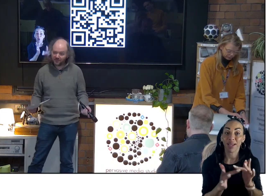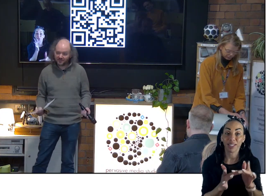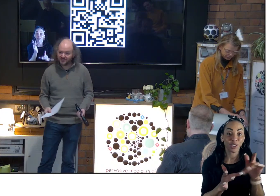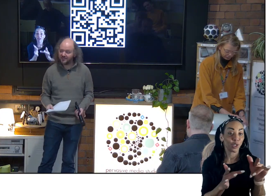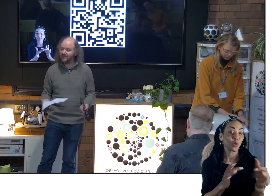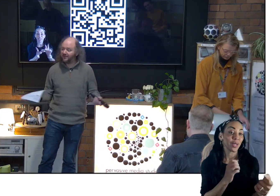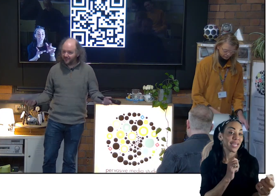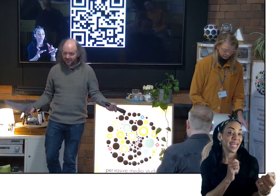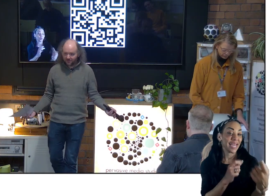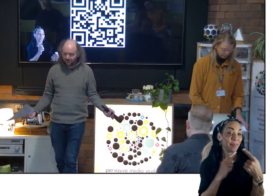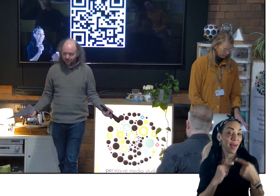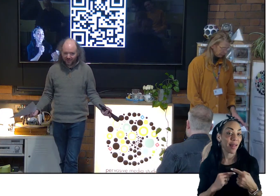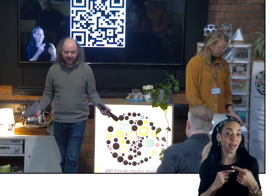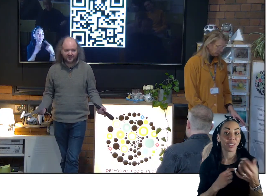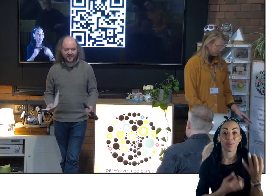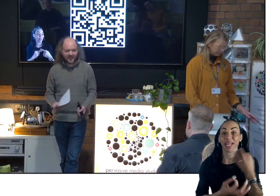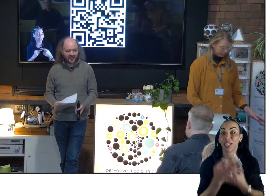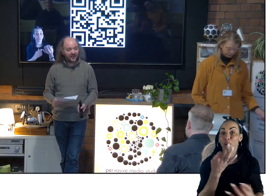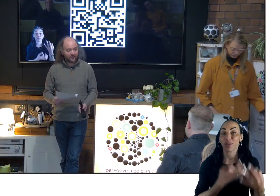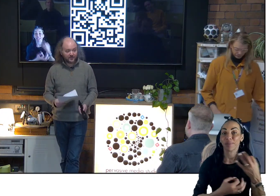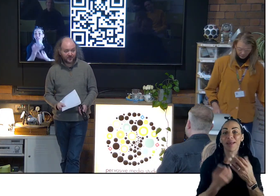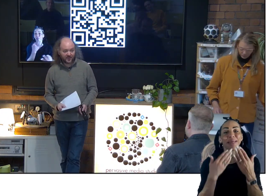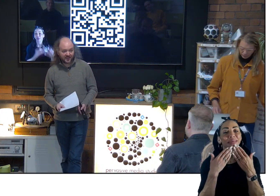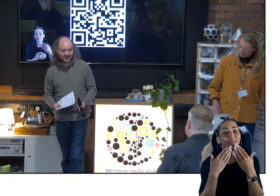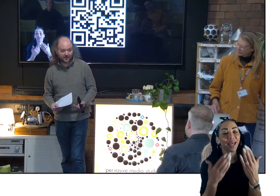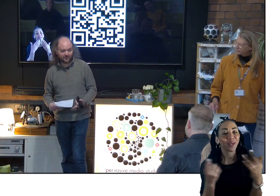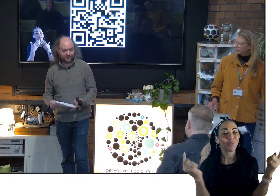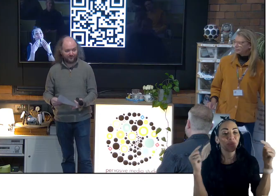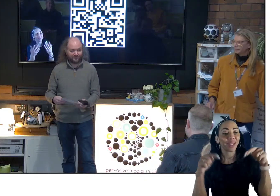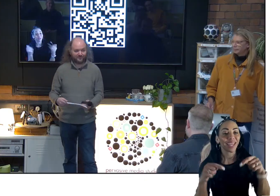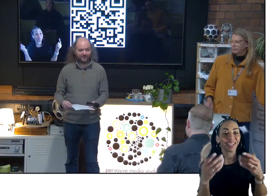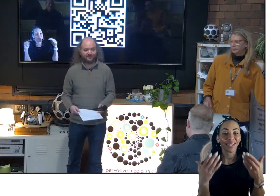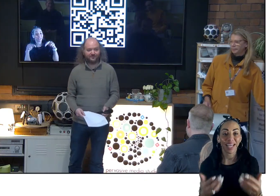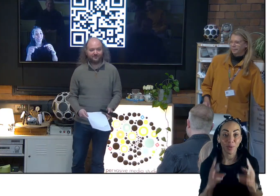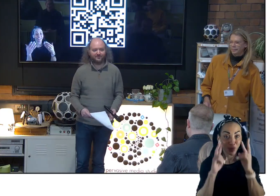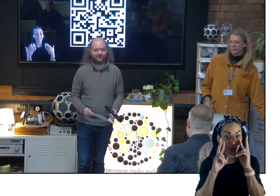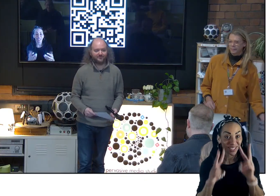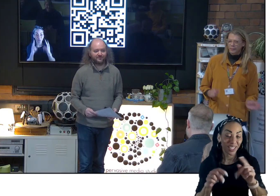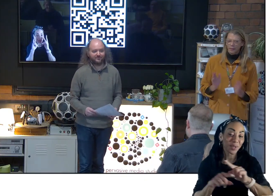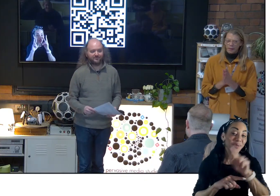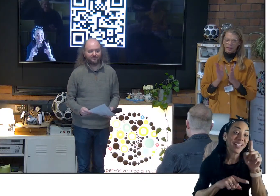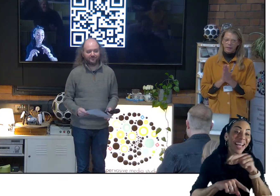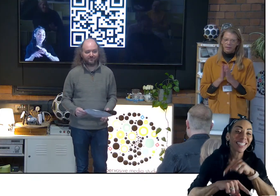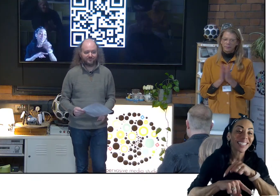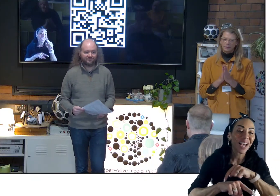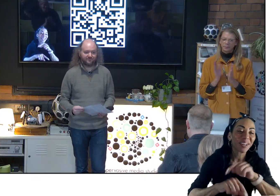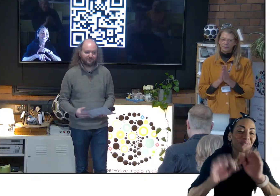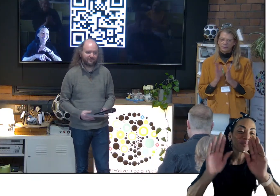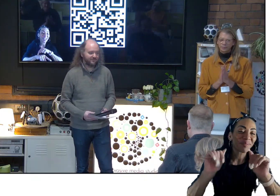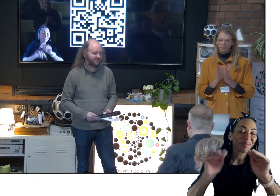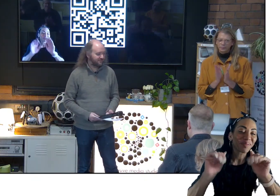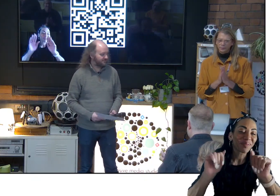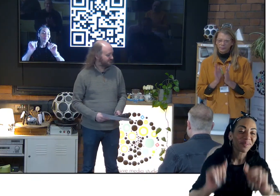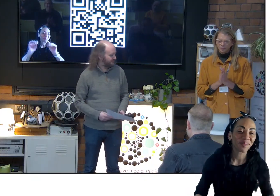with any questions. Thank you all for being here today, and we'll see you again next time. Thank you.